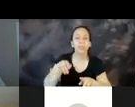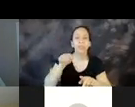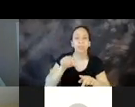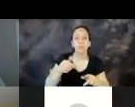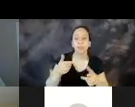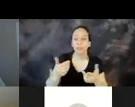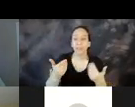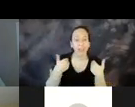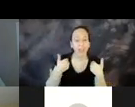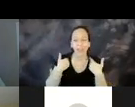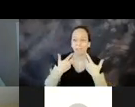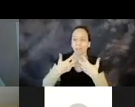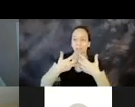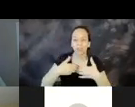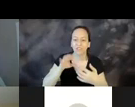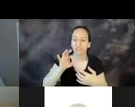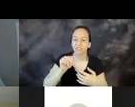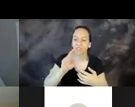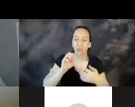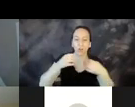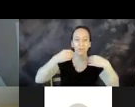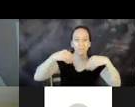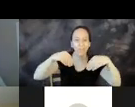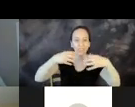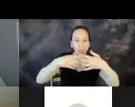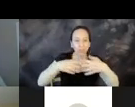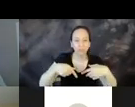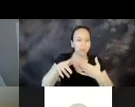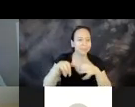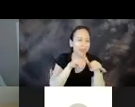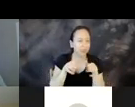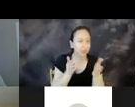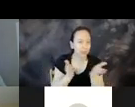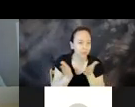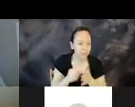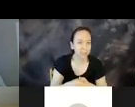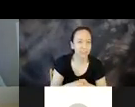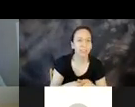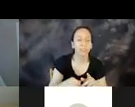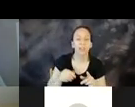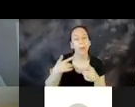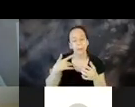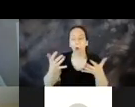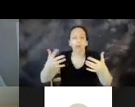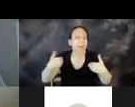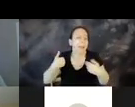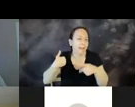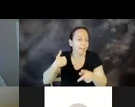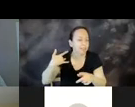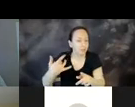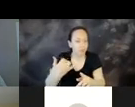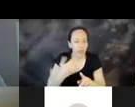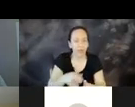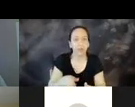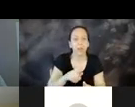access to fare vending machines as a standard of service. Many of these places are served by fare vending machines today, but this category is expanded